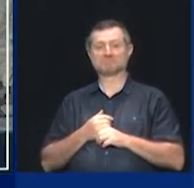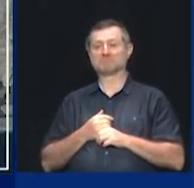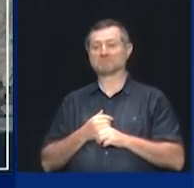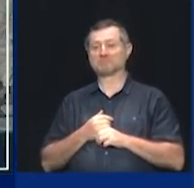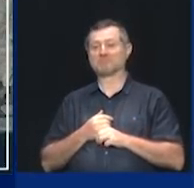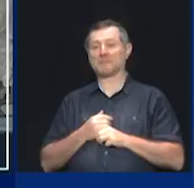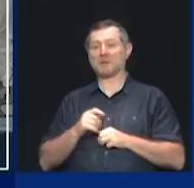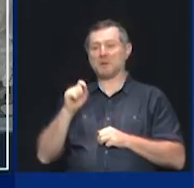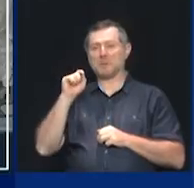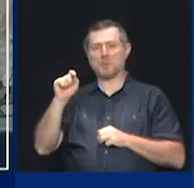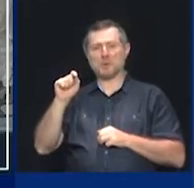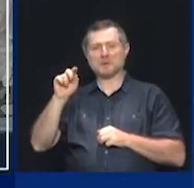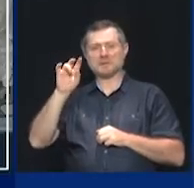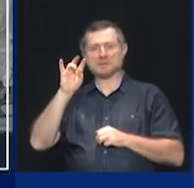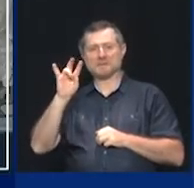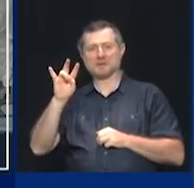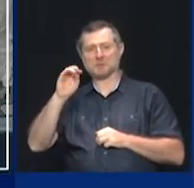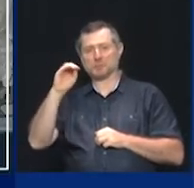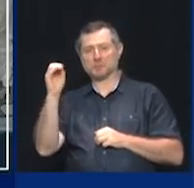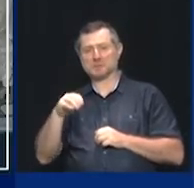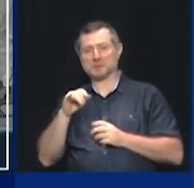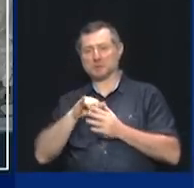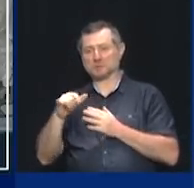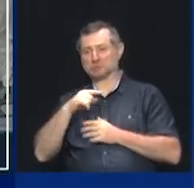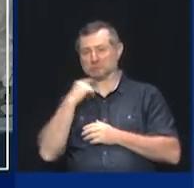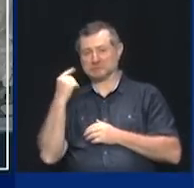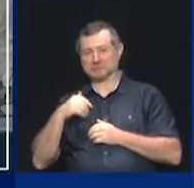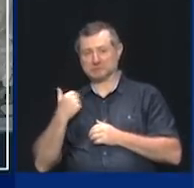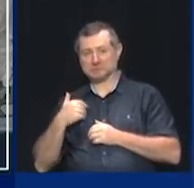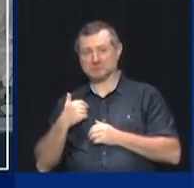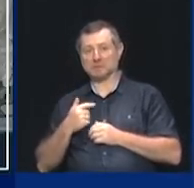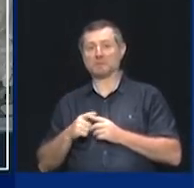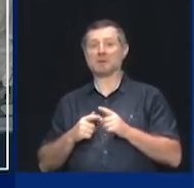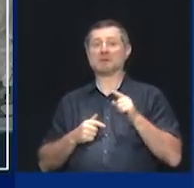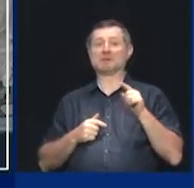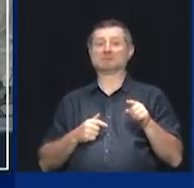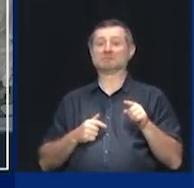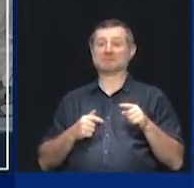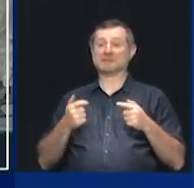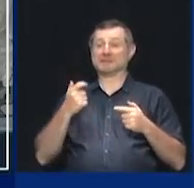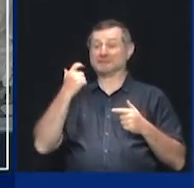0.7% of the at-risk youth have done